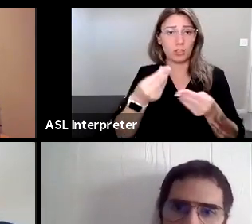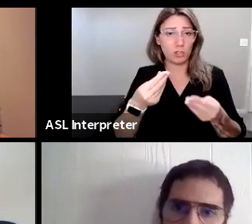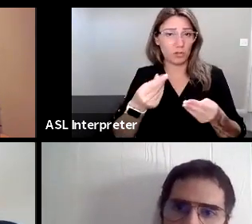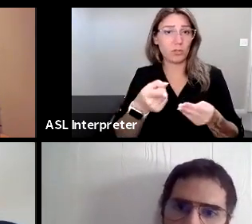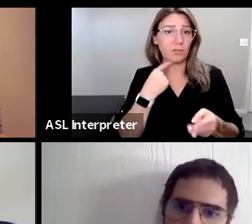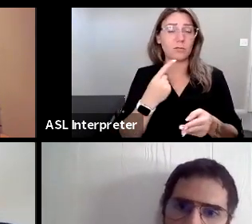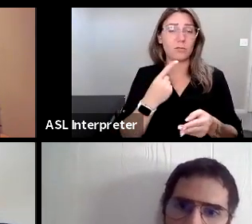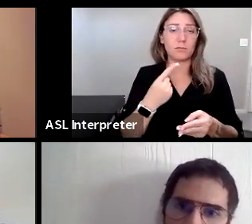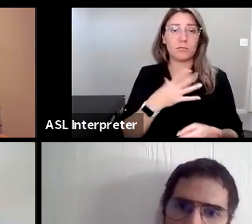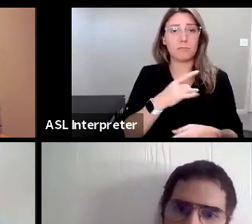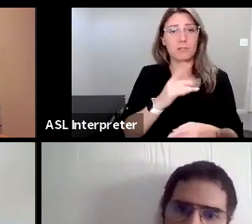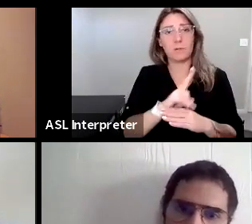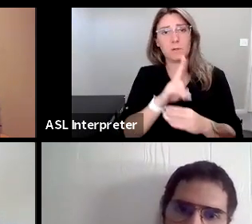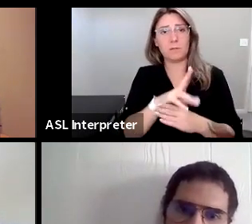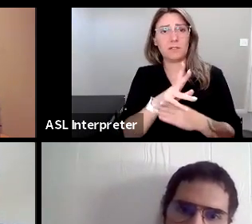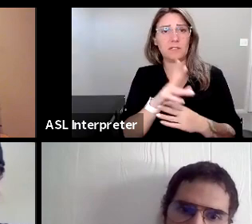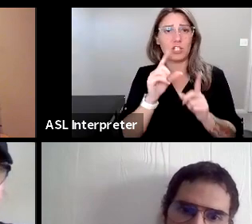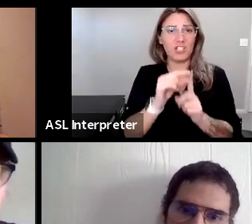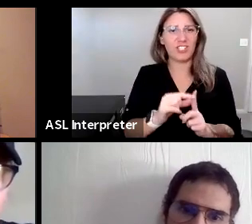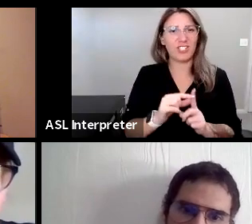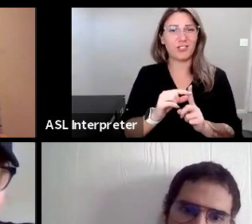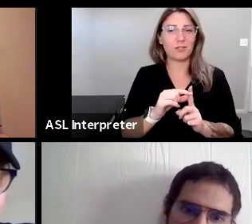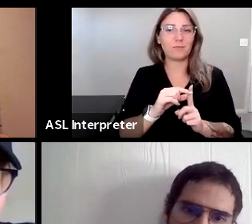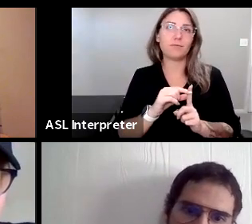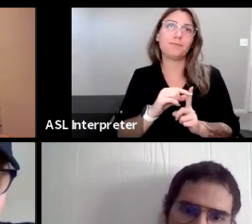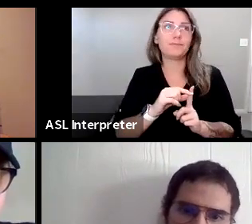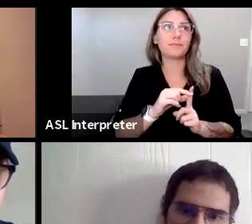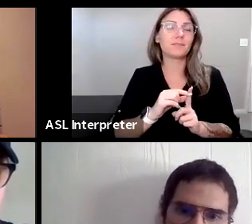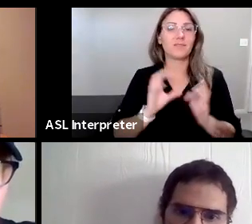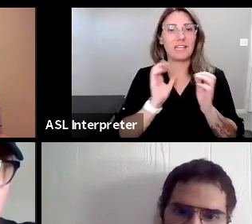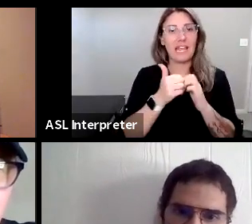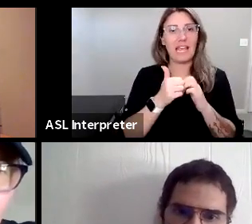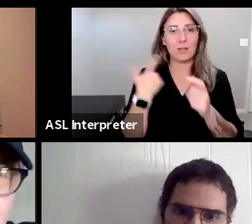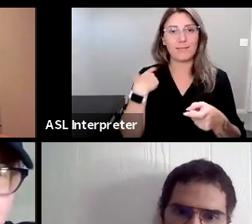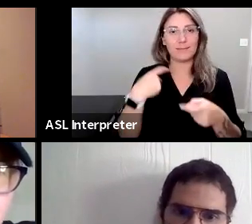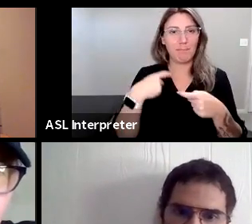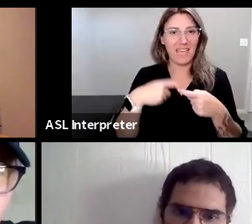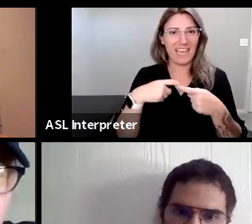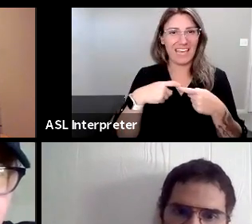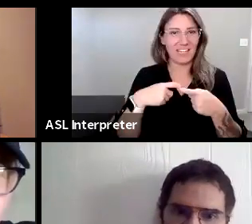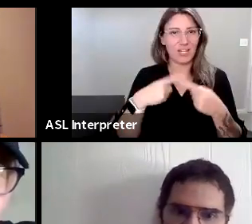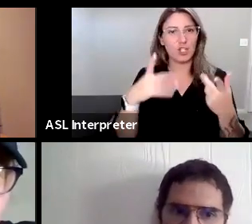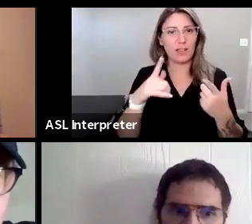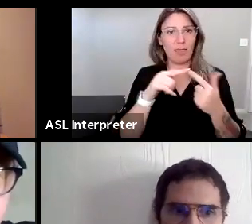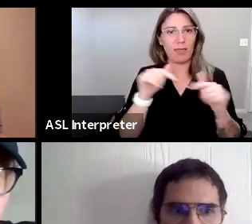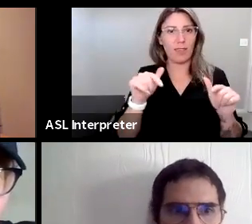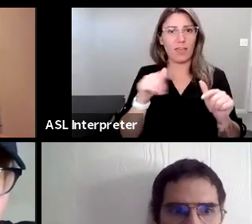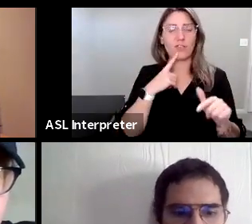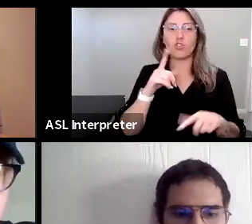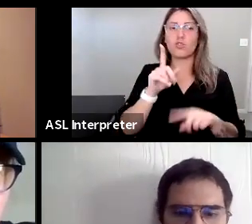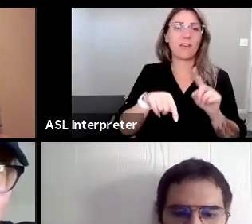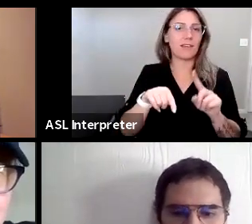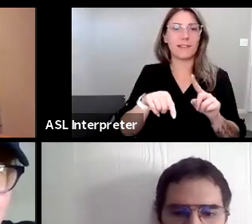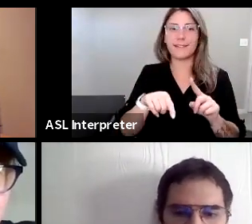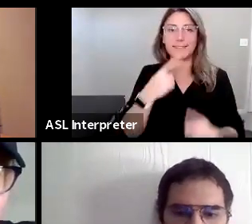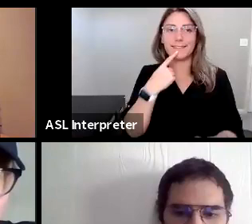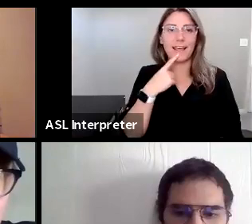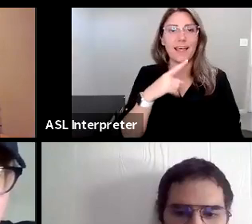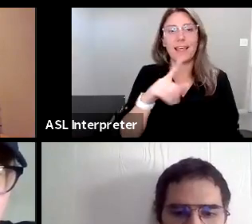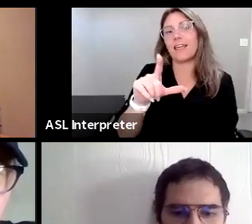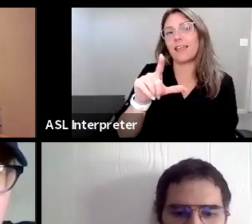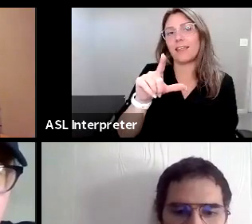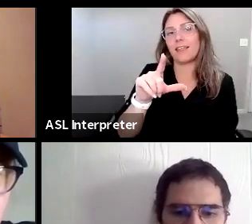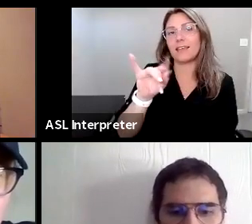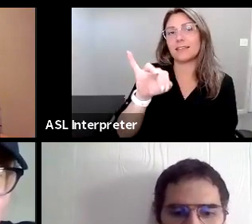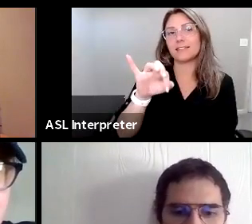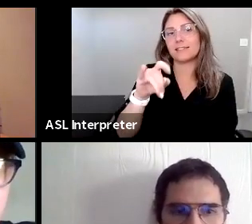using those terms, because it's part of how the Spanish is. So you can't say, la silla, you can't say el silla, you have to